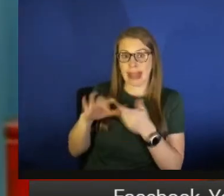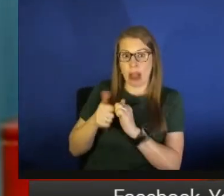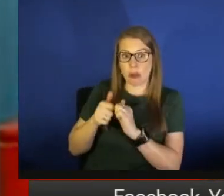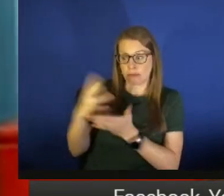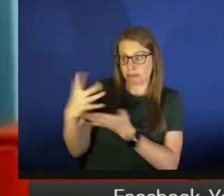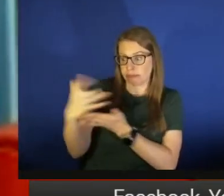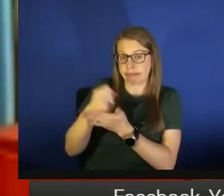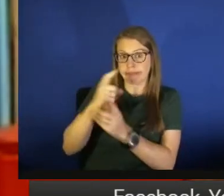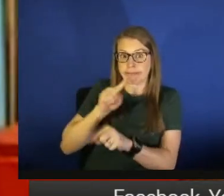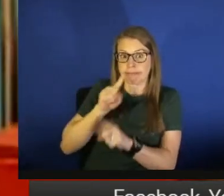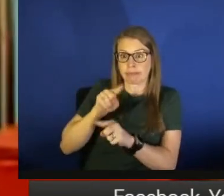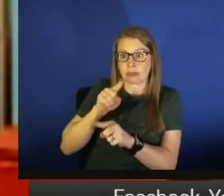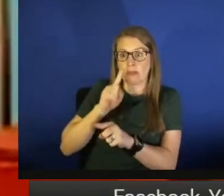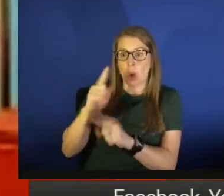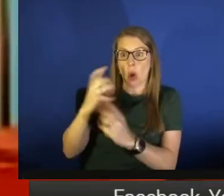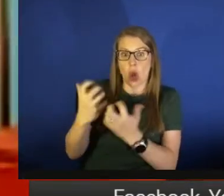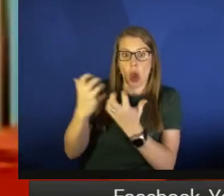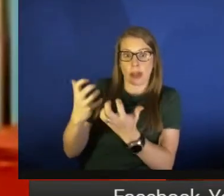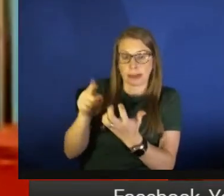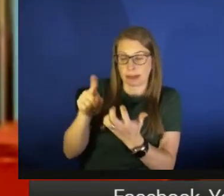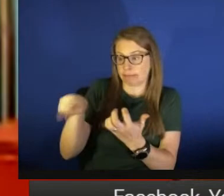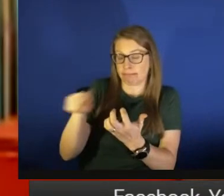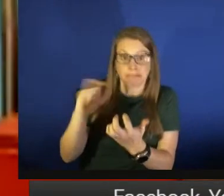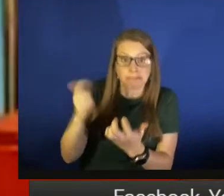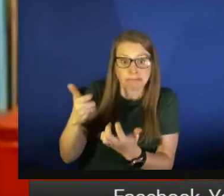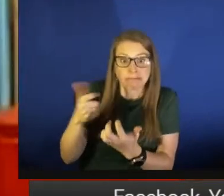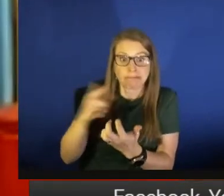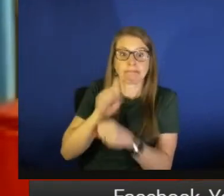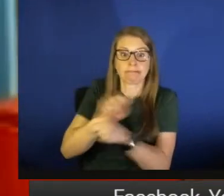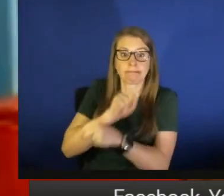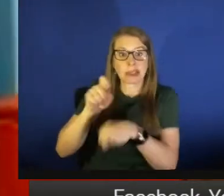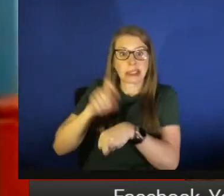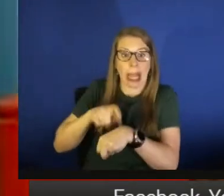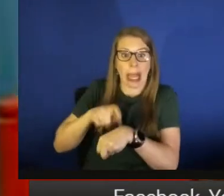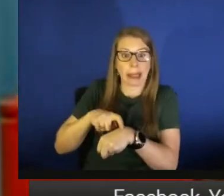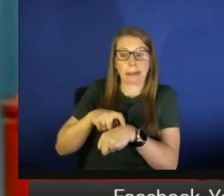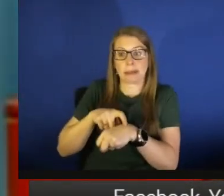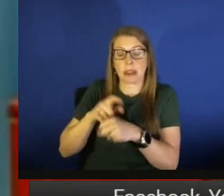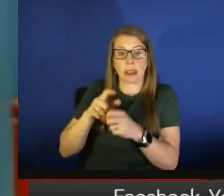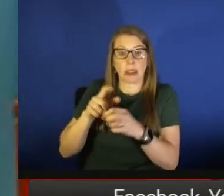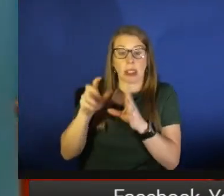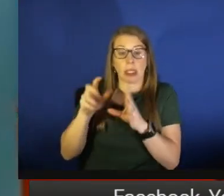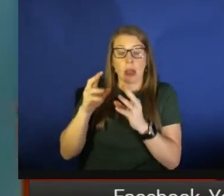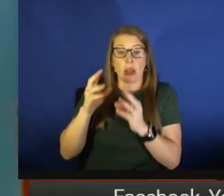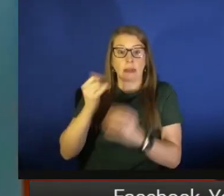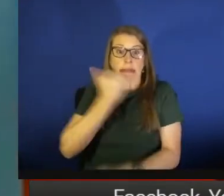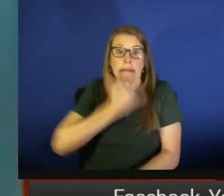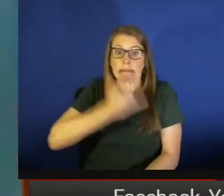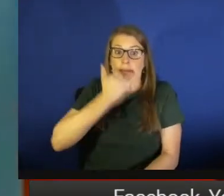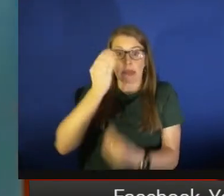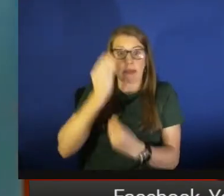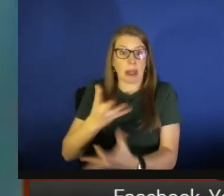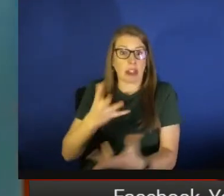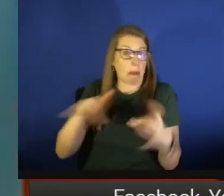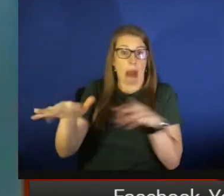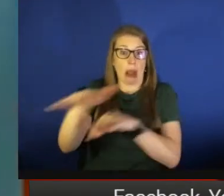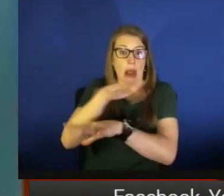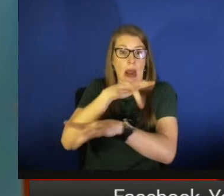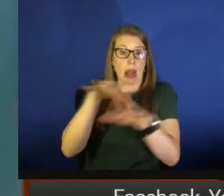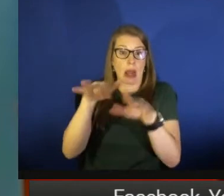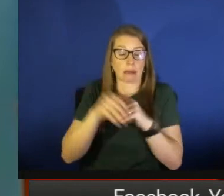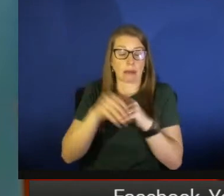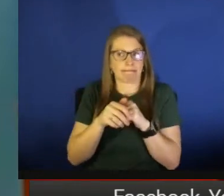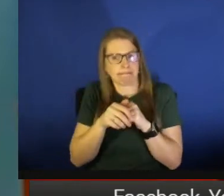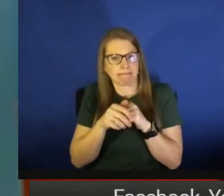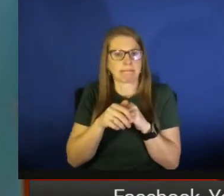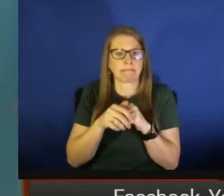answers to our audience in real time when there was so much noise and misinformation out there. We each